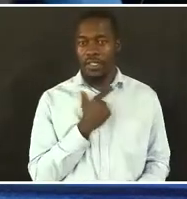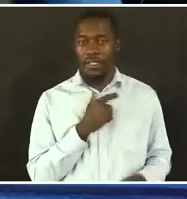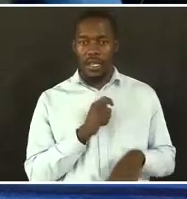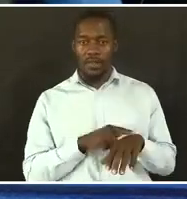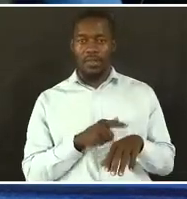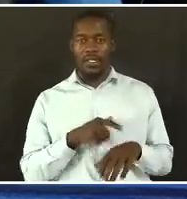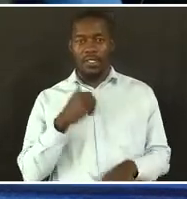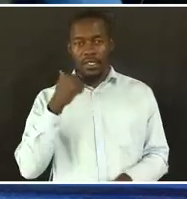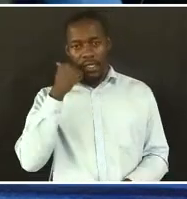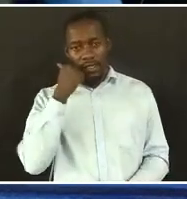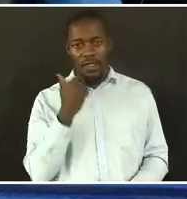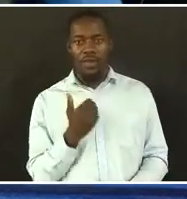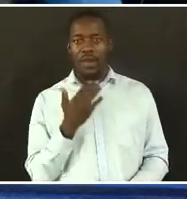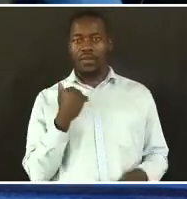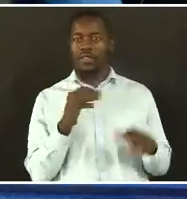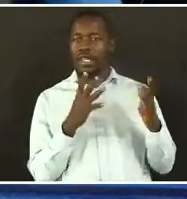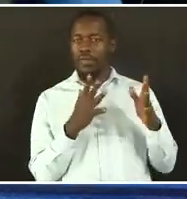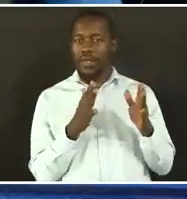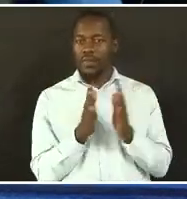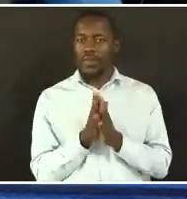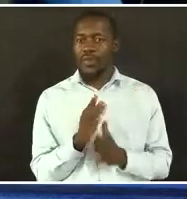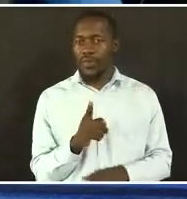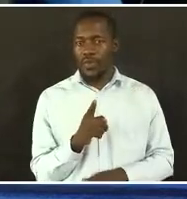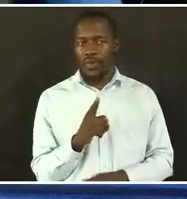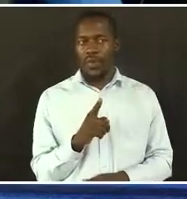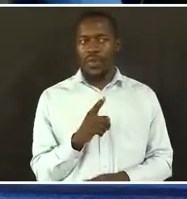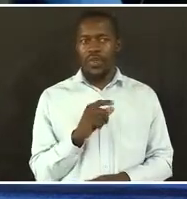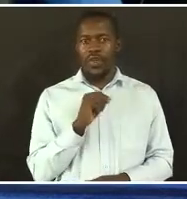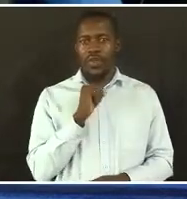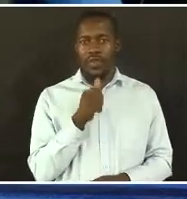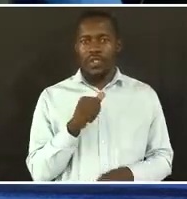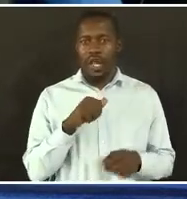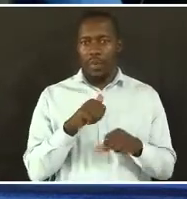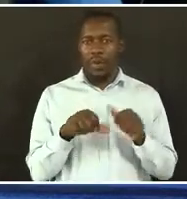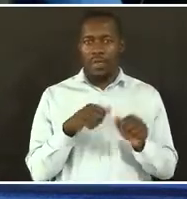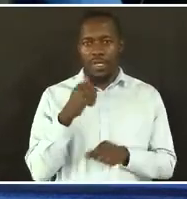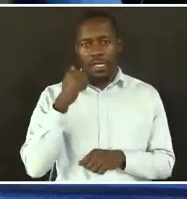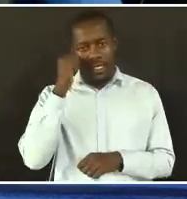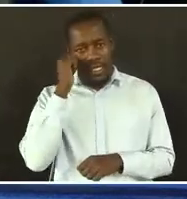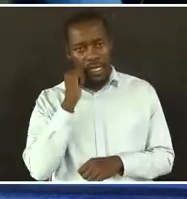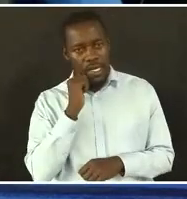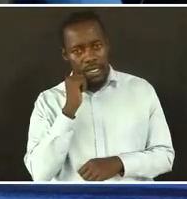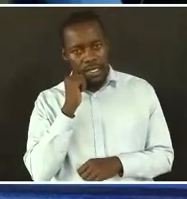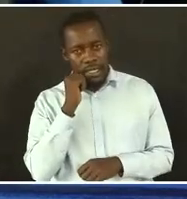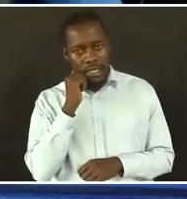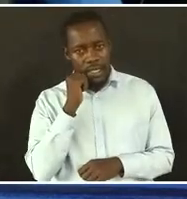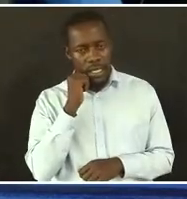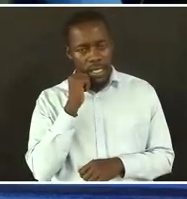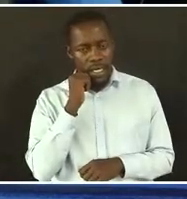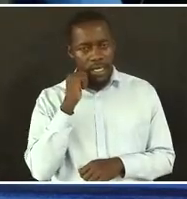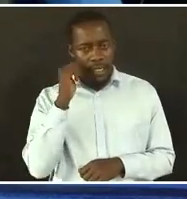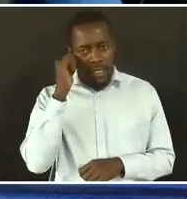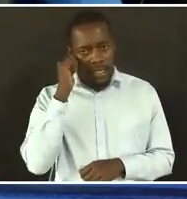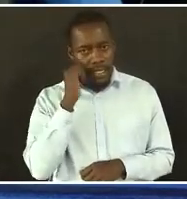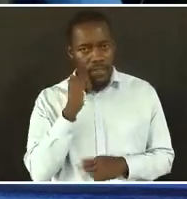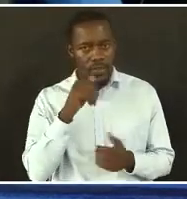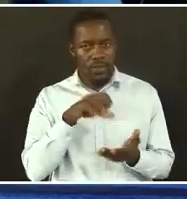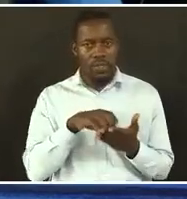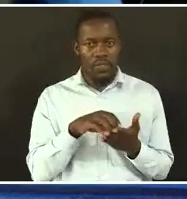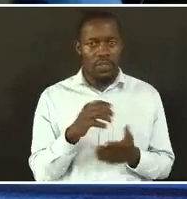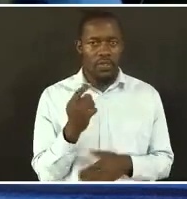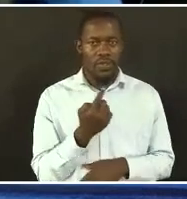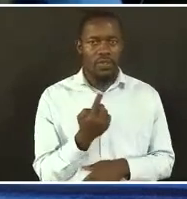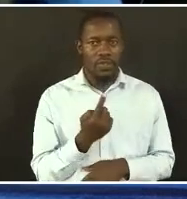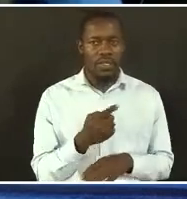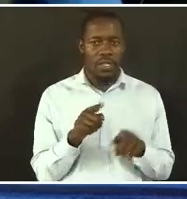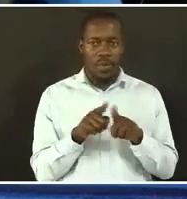They want to celebrate with you. So it's not just about the sad part of it, as we've talked about. There's also